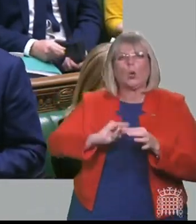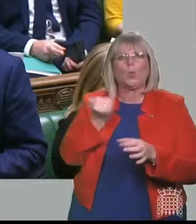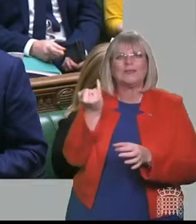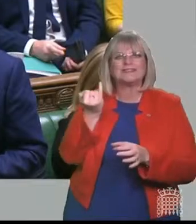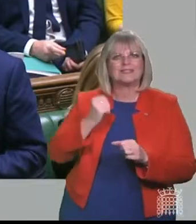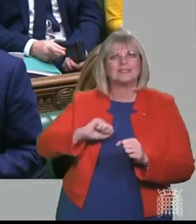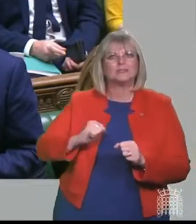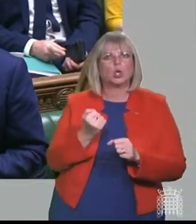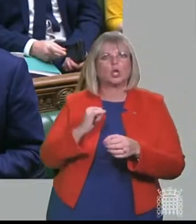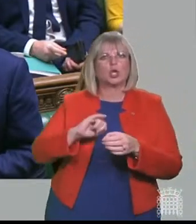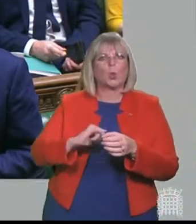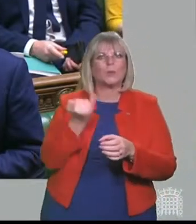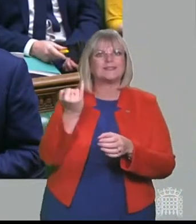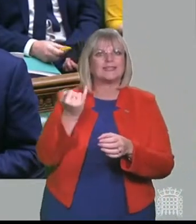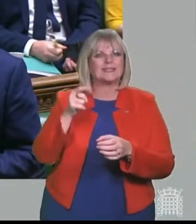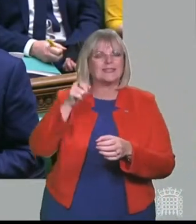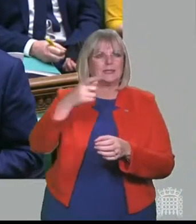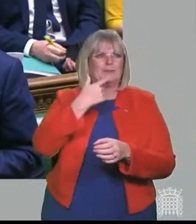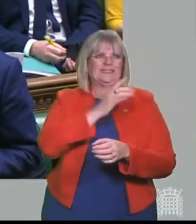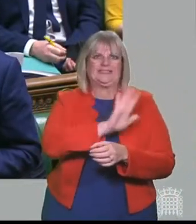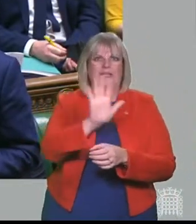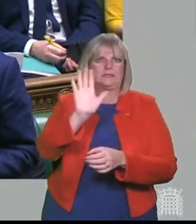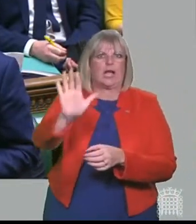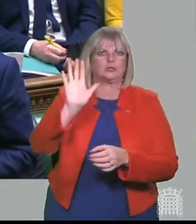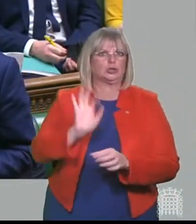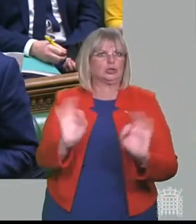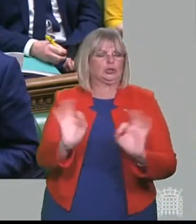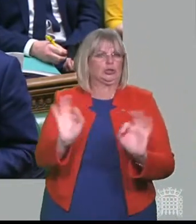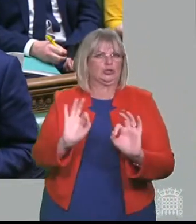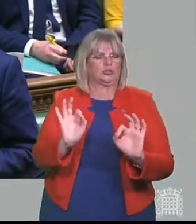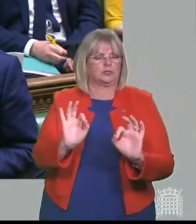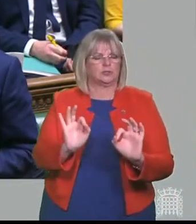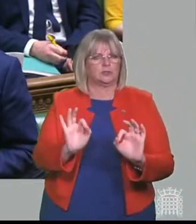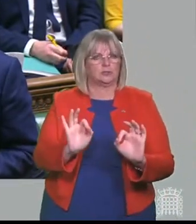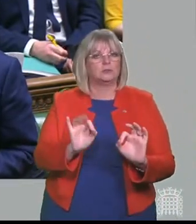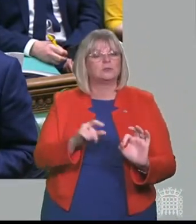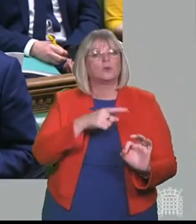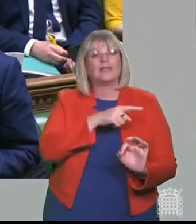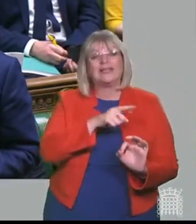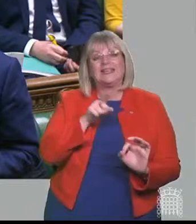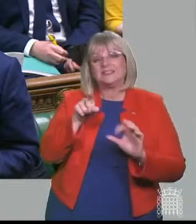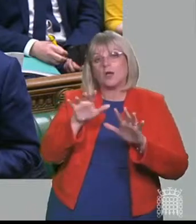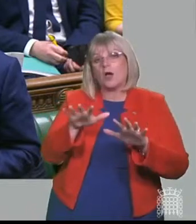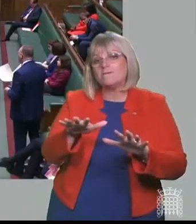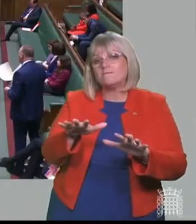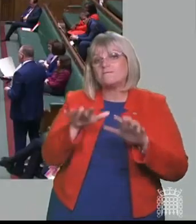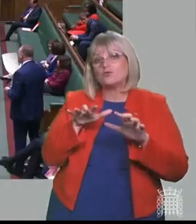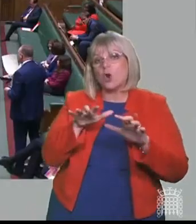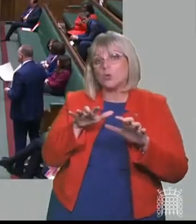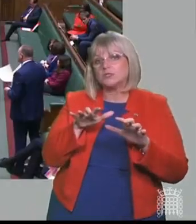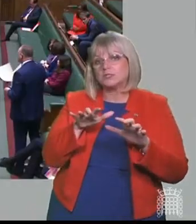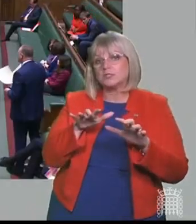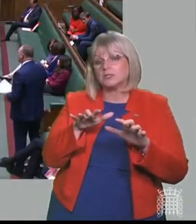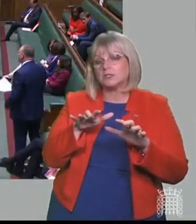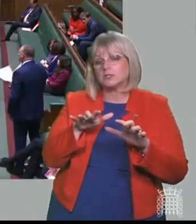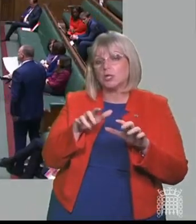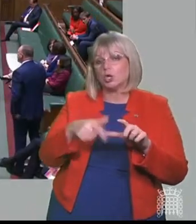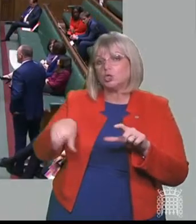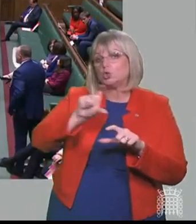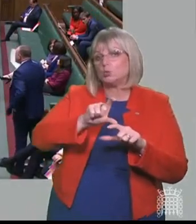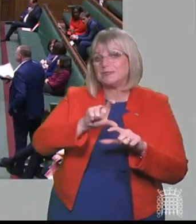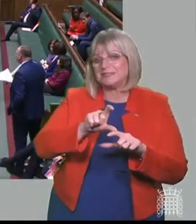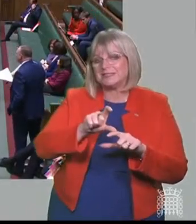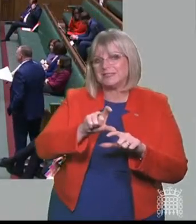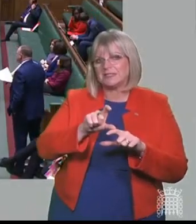duty, but there's an enormous pause for this one. He's frozen it at the rate he's already increased at it,